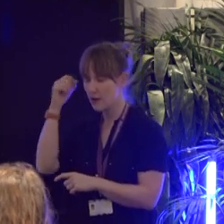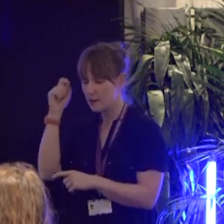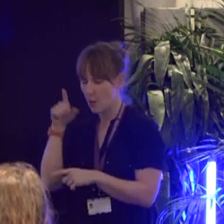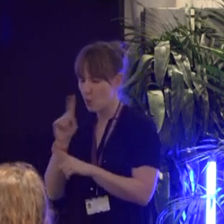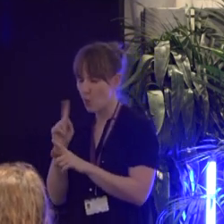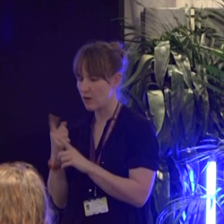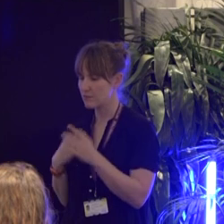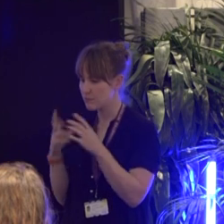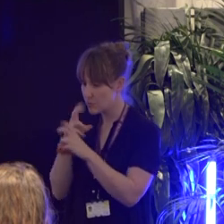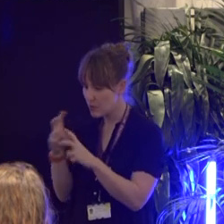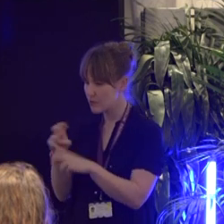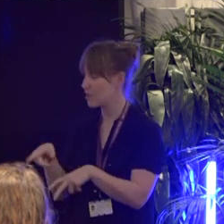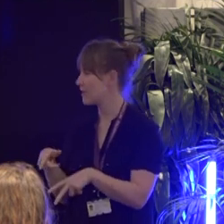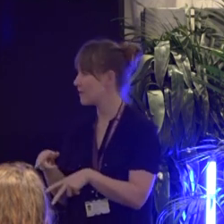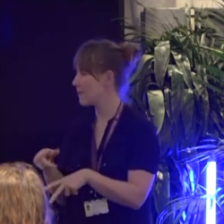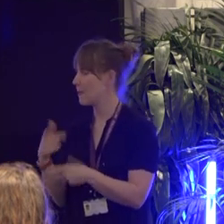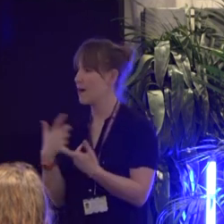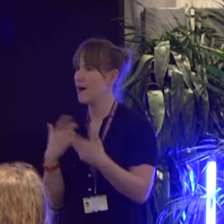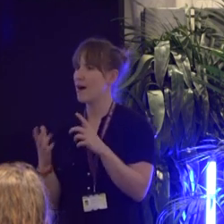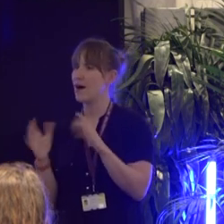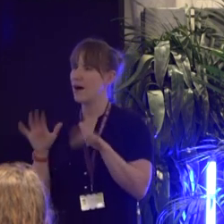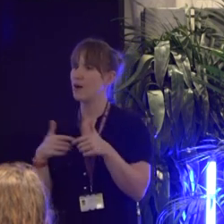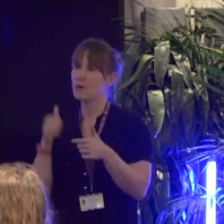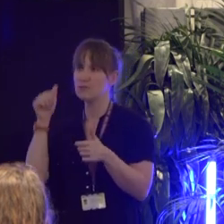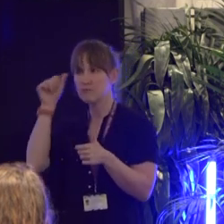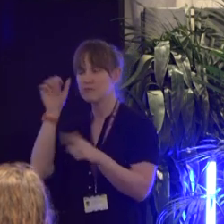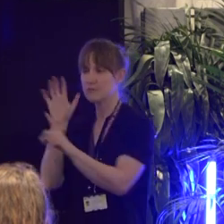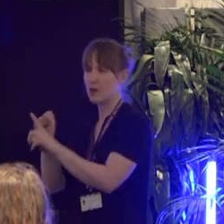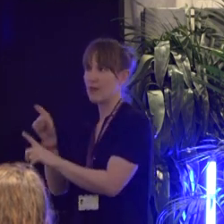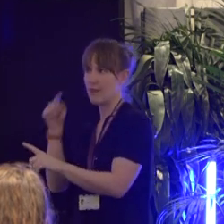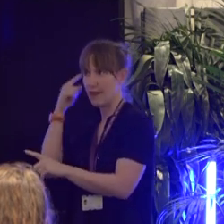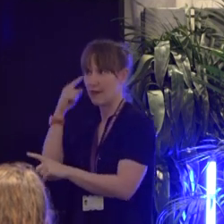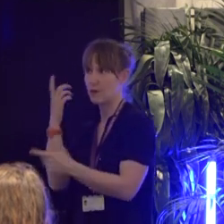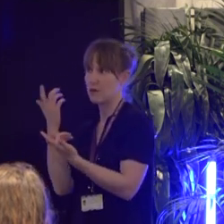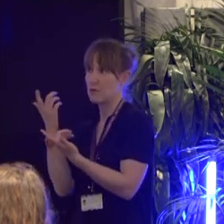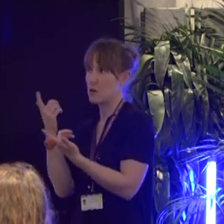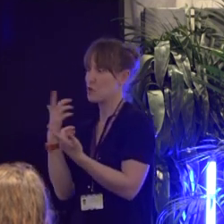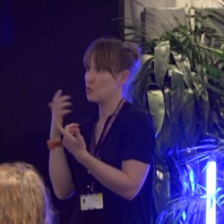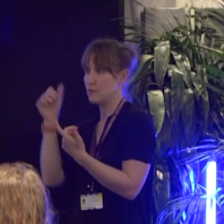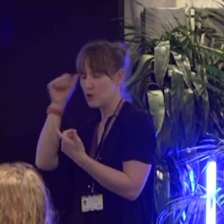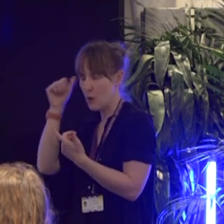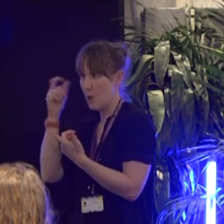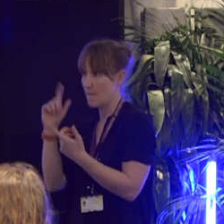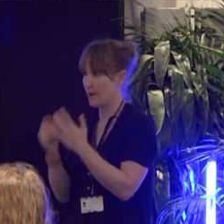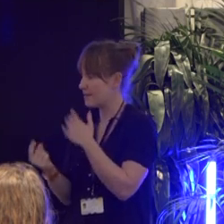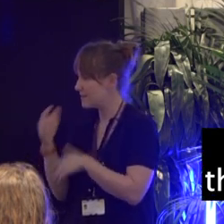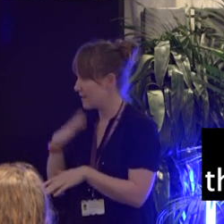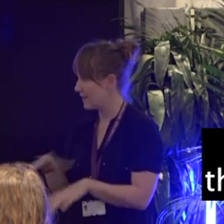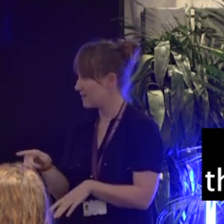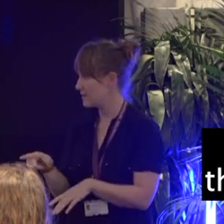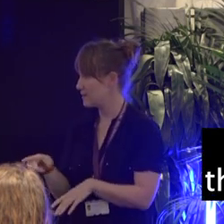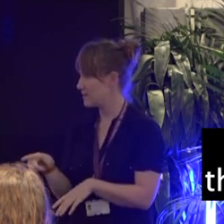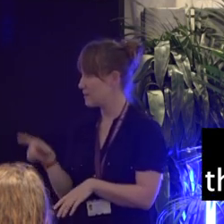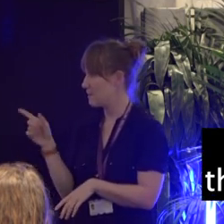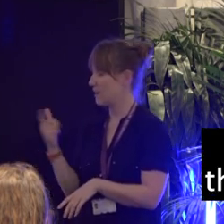we actually really did know that we need? But I also equally think that if you think of your audience, start with